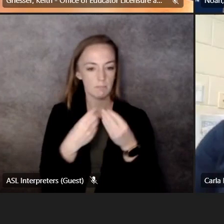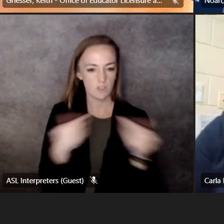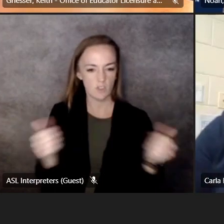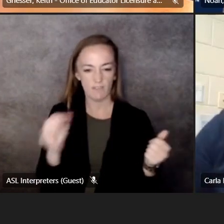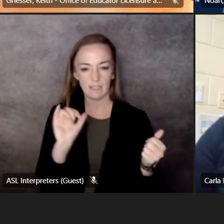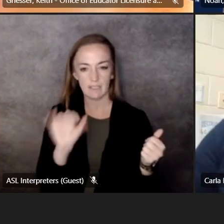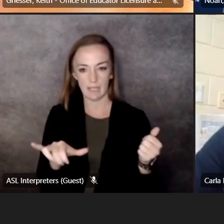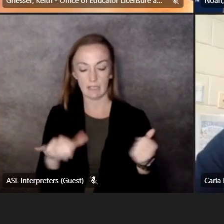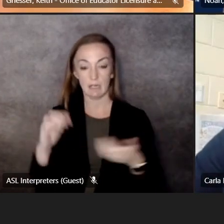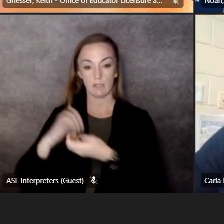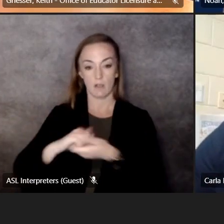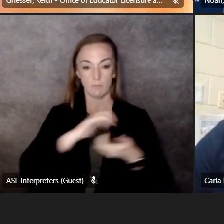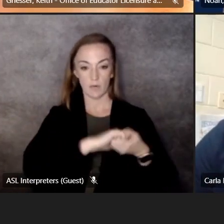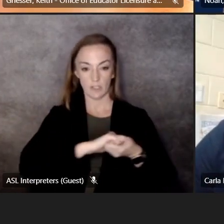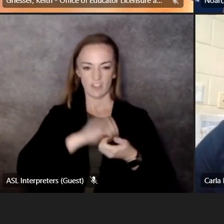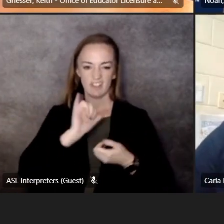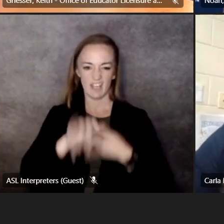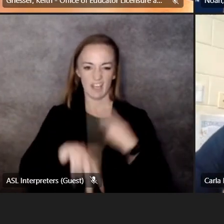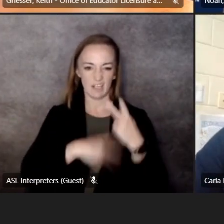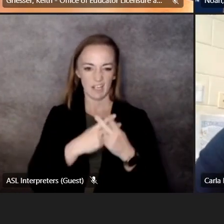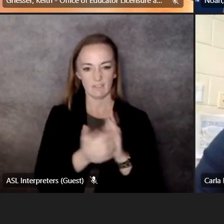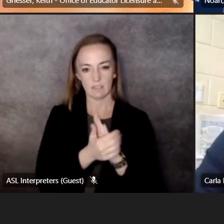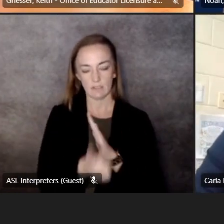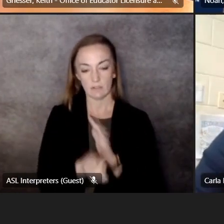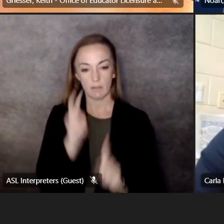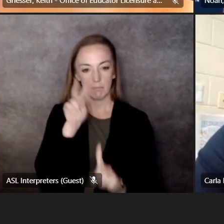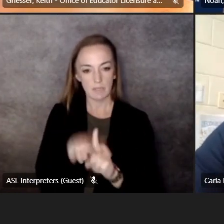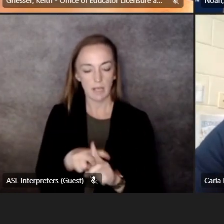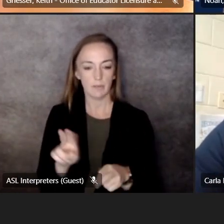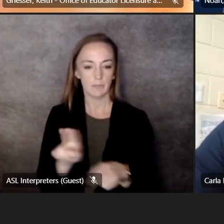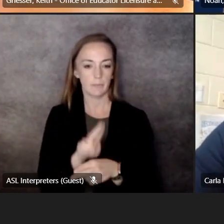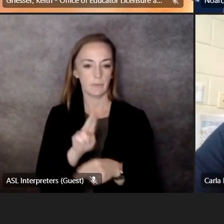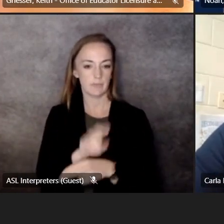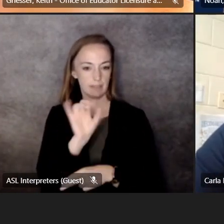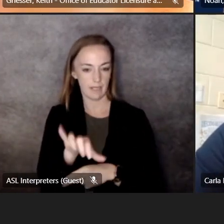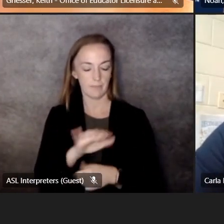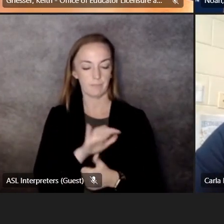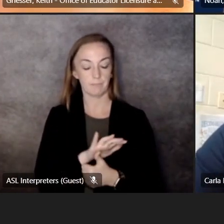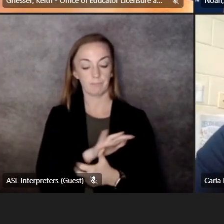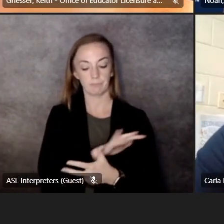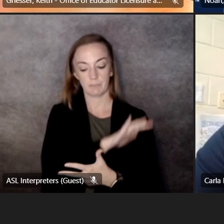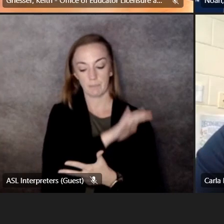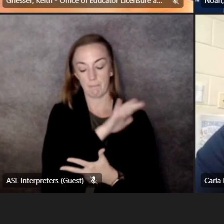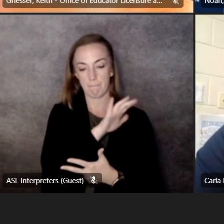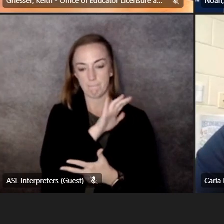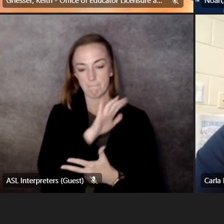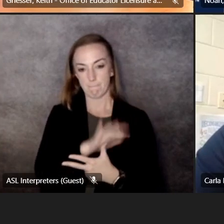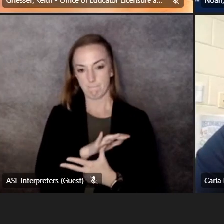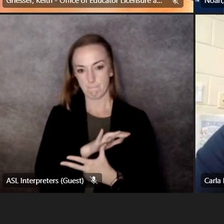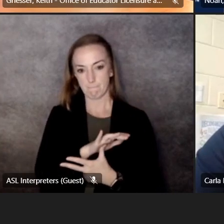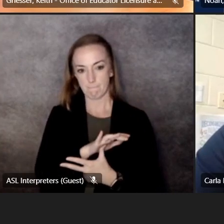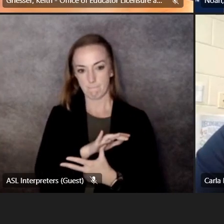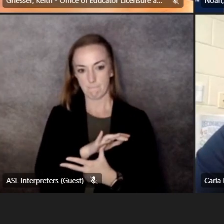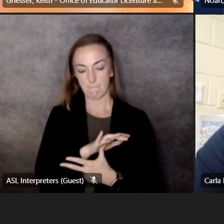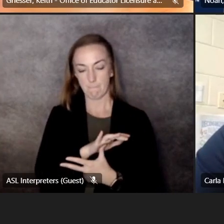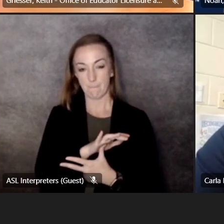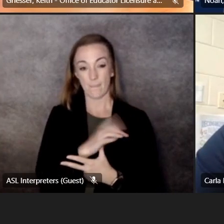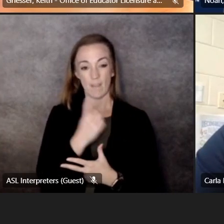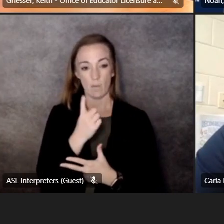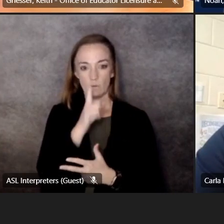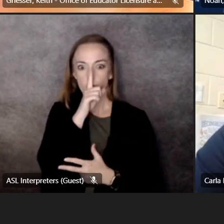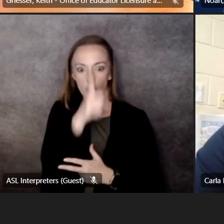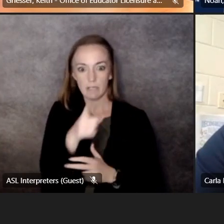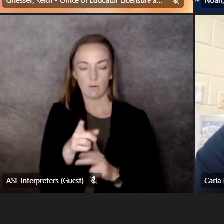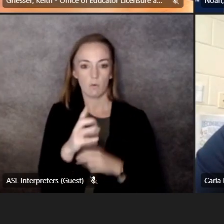collaboration, those sorts of skills, and applying and using those. So a tangible example of that coming